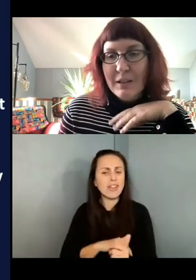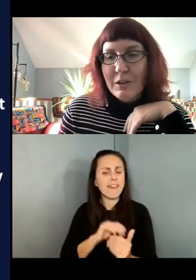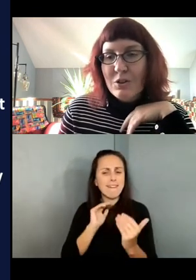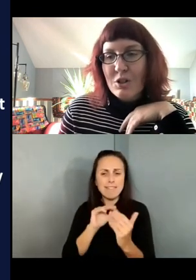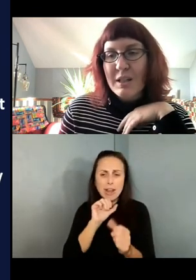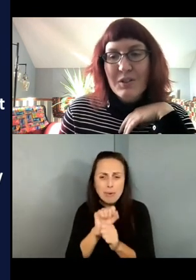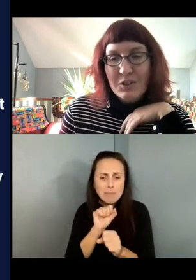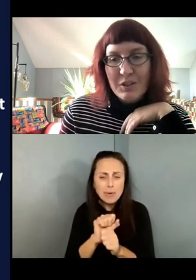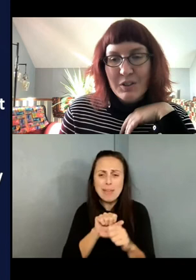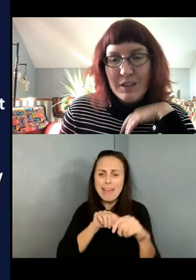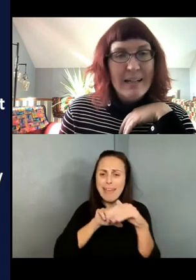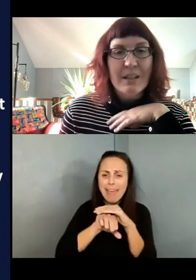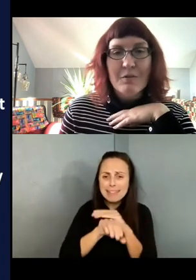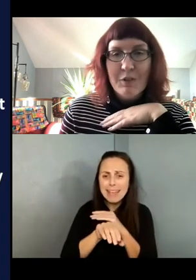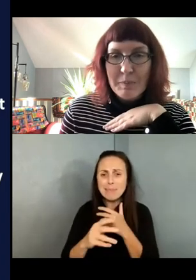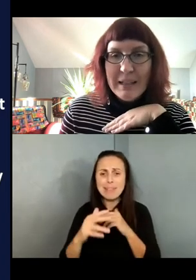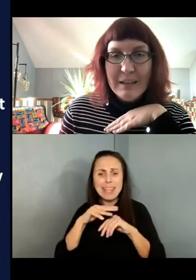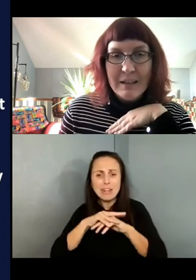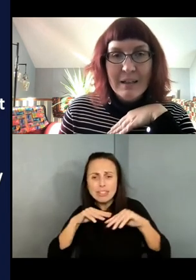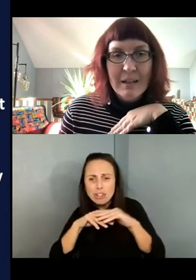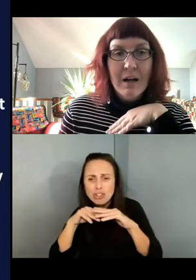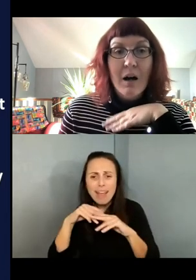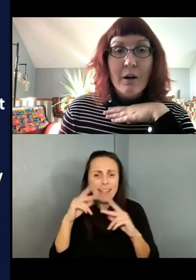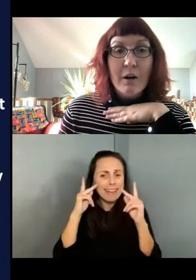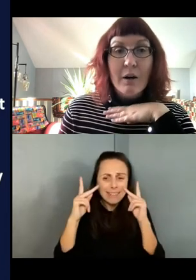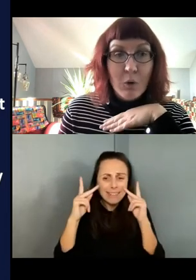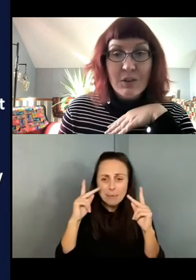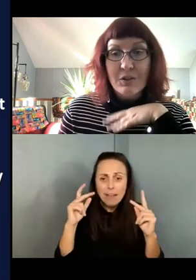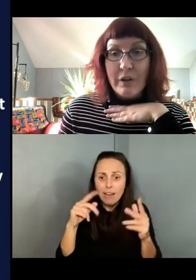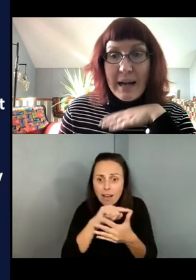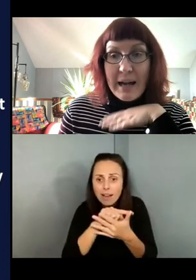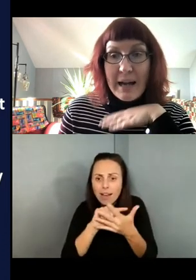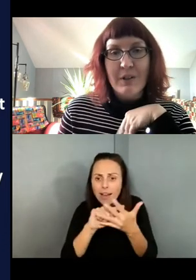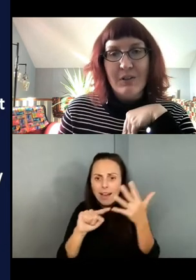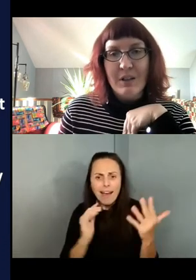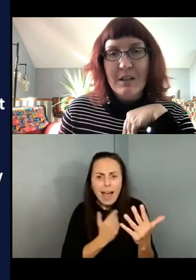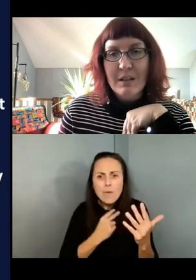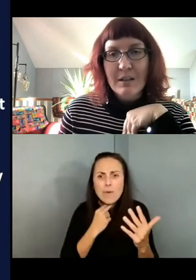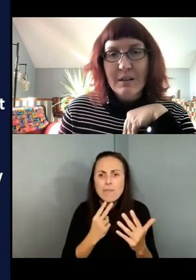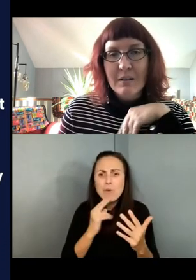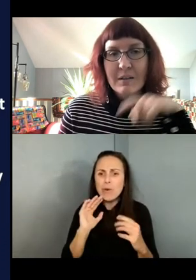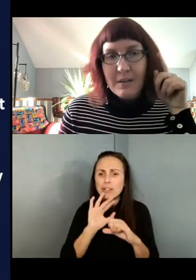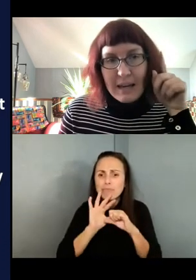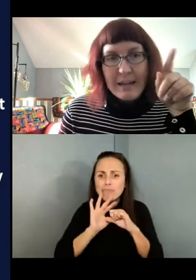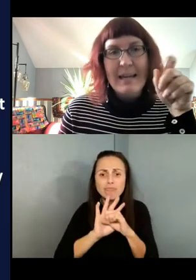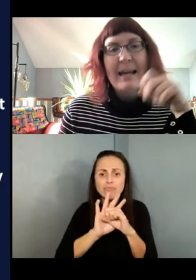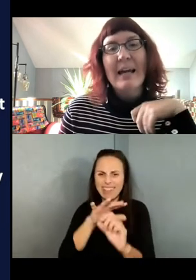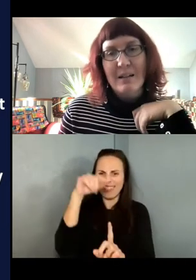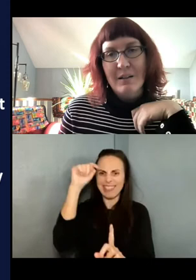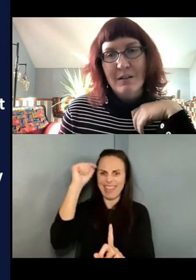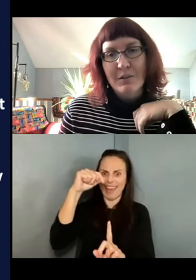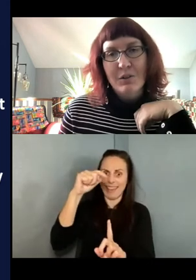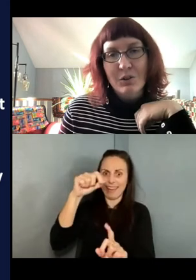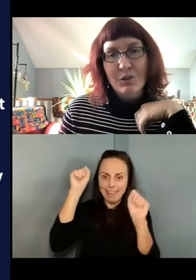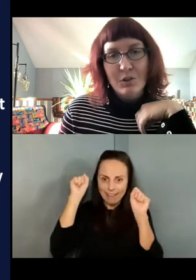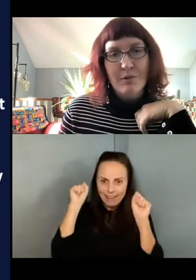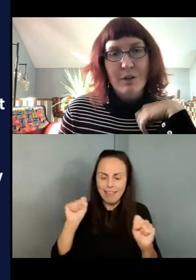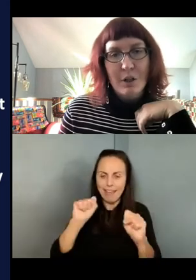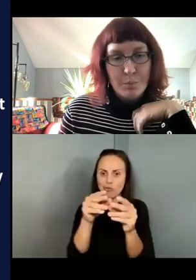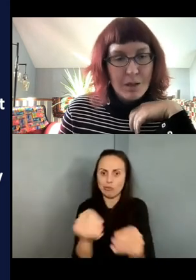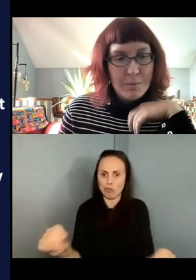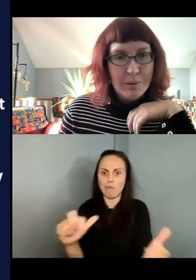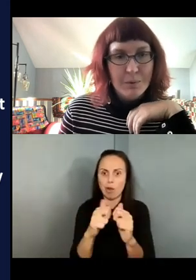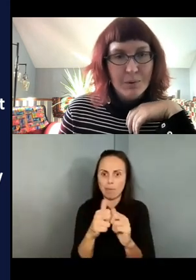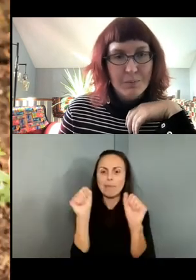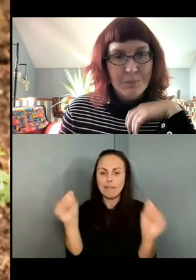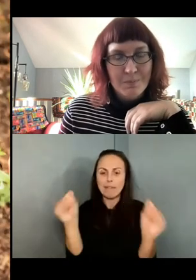accessibility, inclusion, intersectionality, and visibility, our voices, our advocacy, that can solve